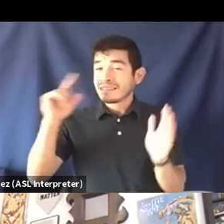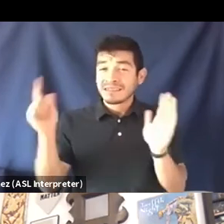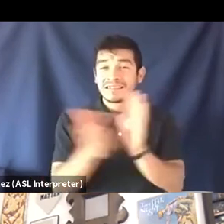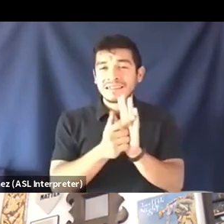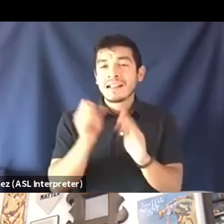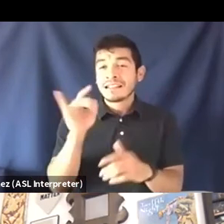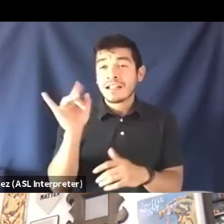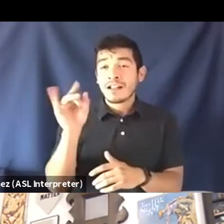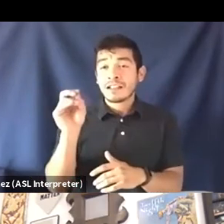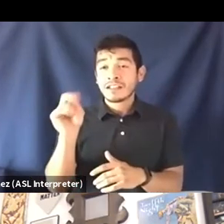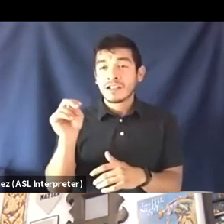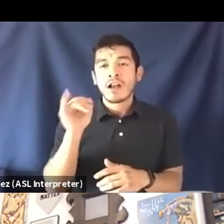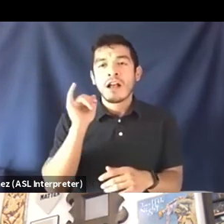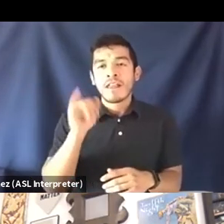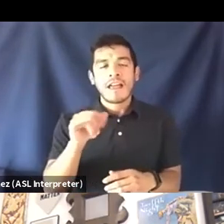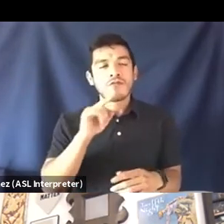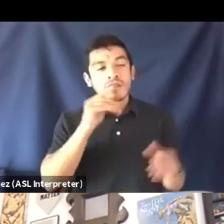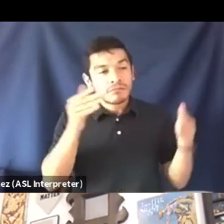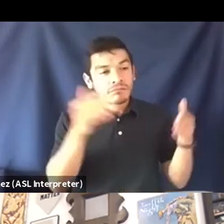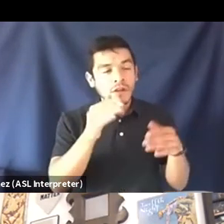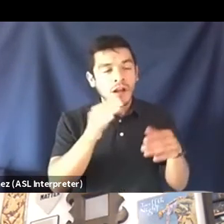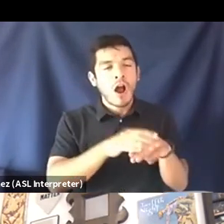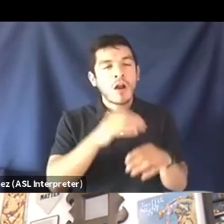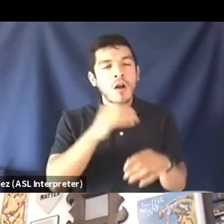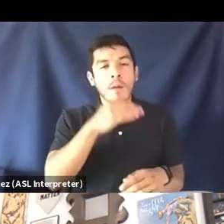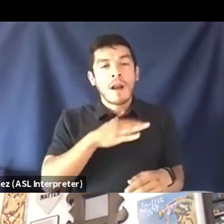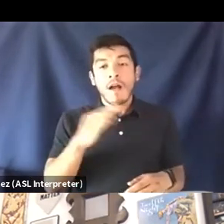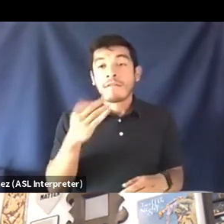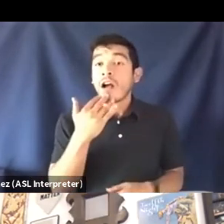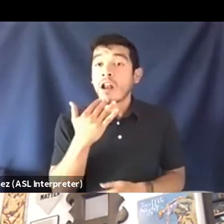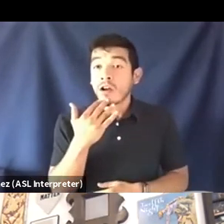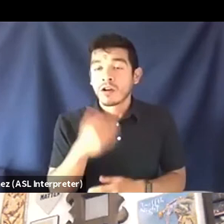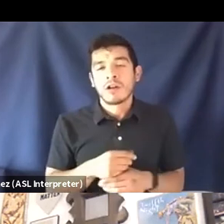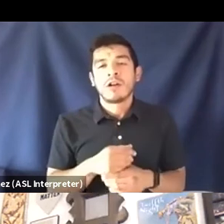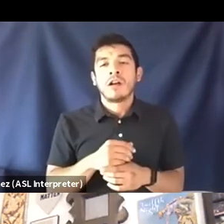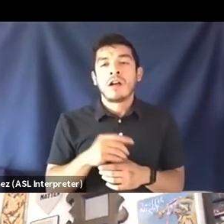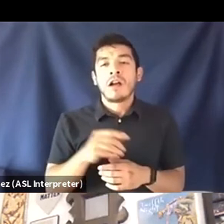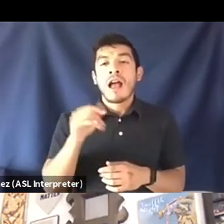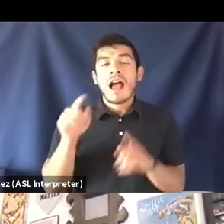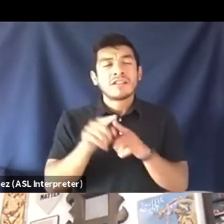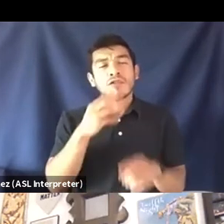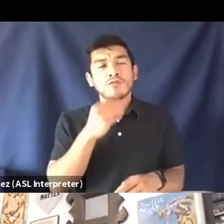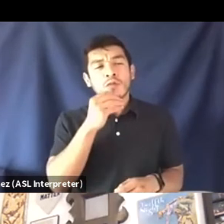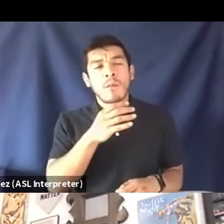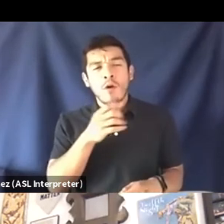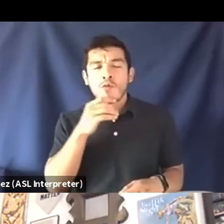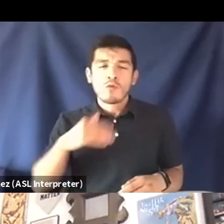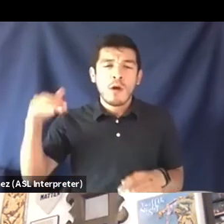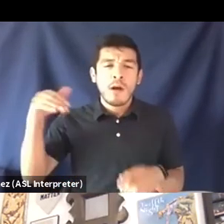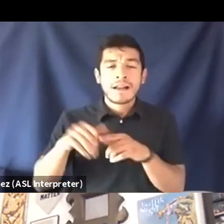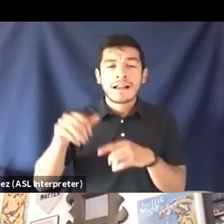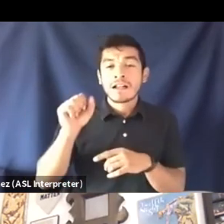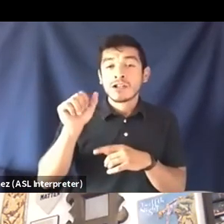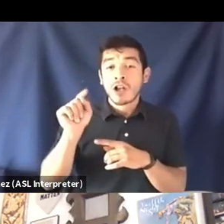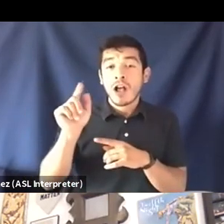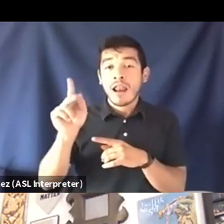screamed eugenics to me. As a Jewish woman who grew up in Salt Lake City, you know, the phrase never again was